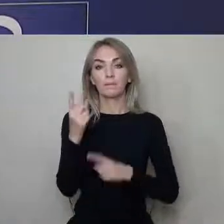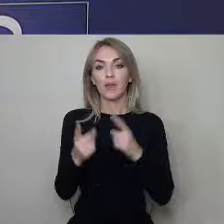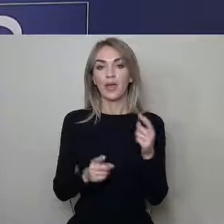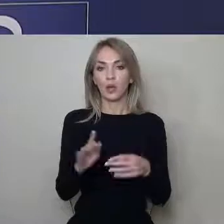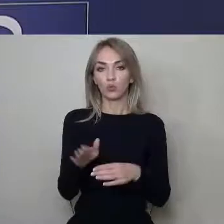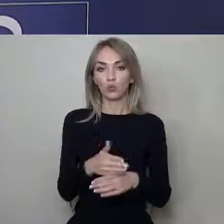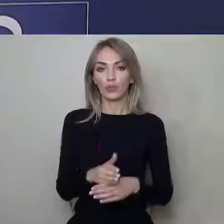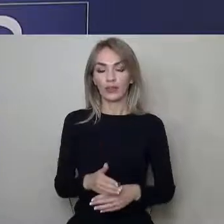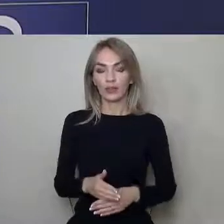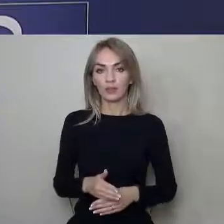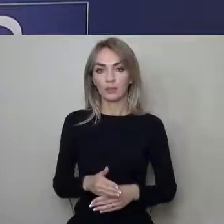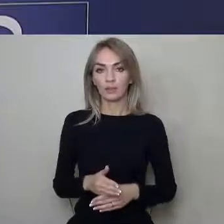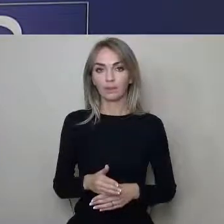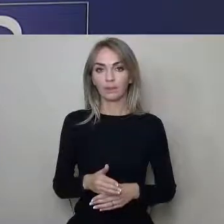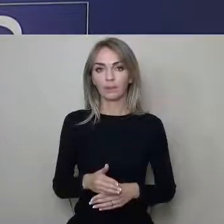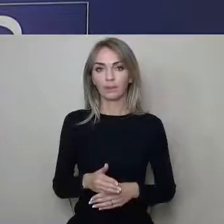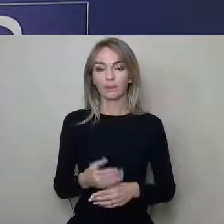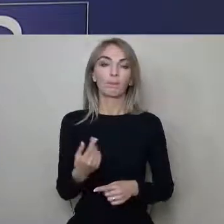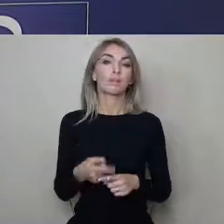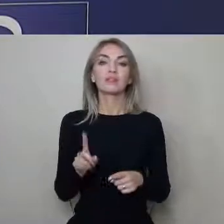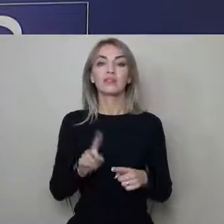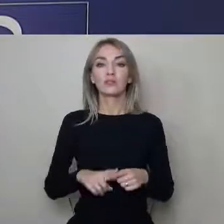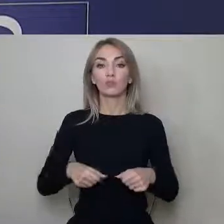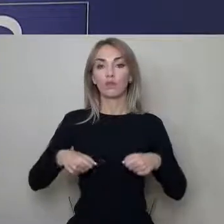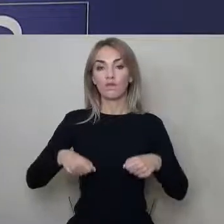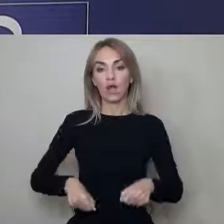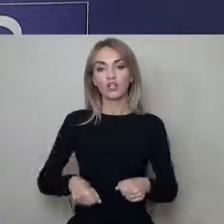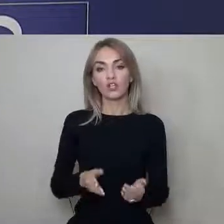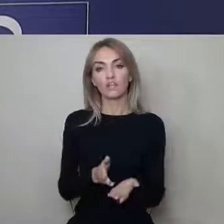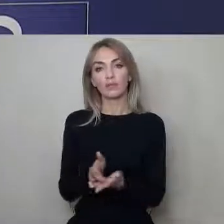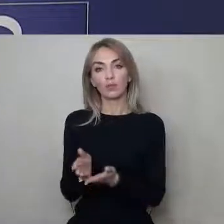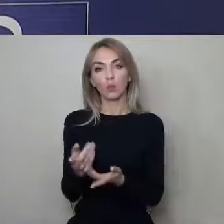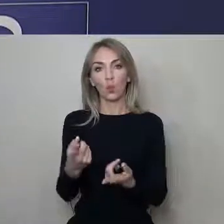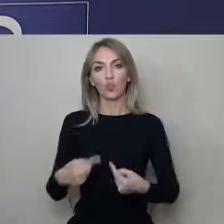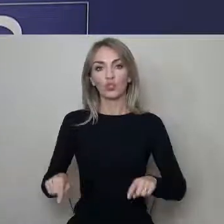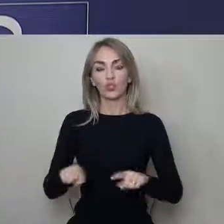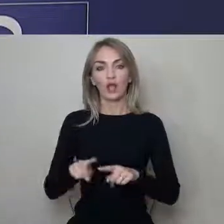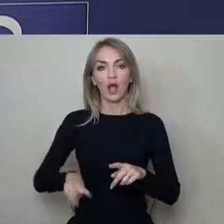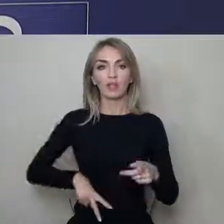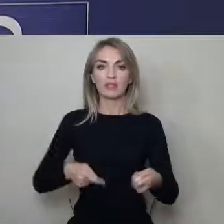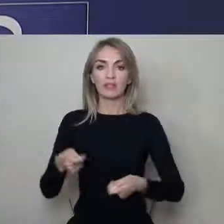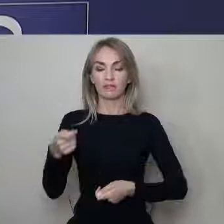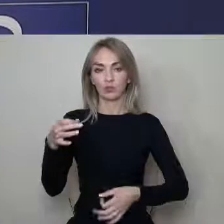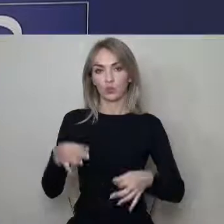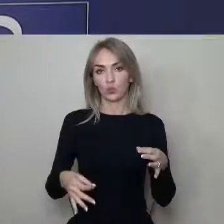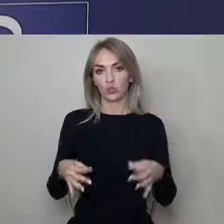though, redistributed the powers between courts,